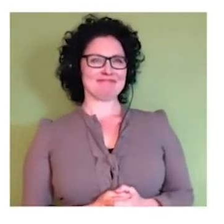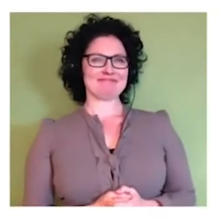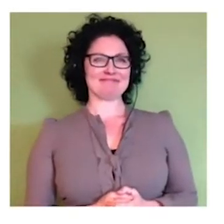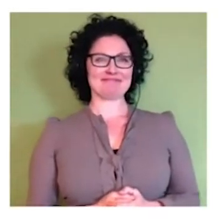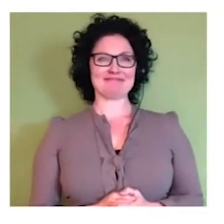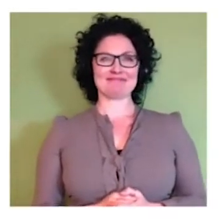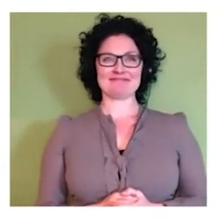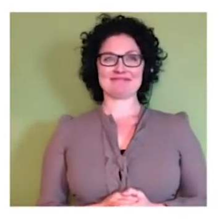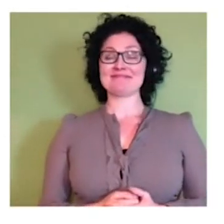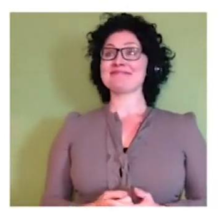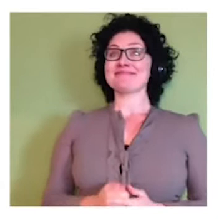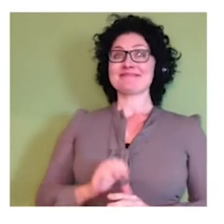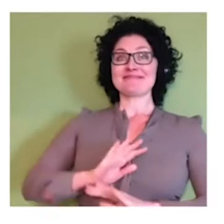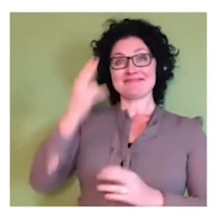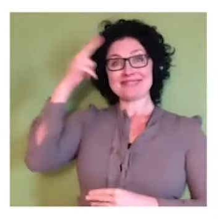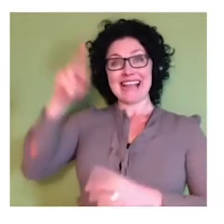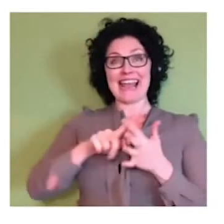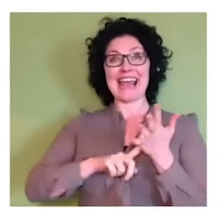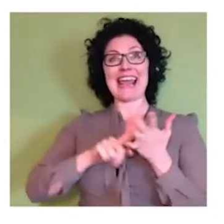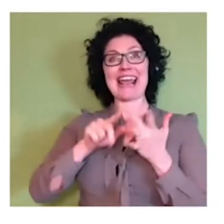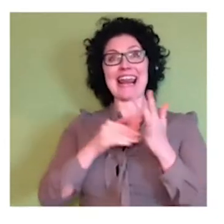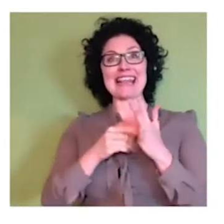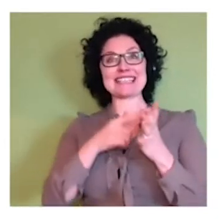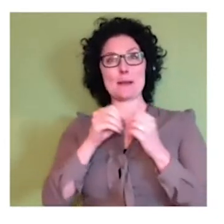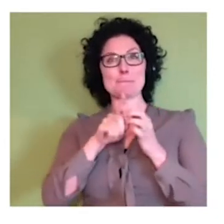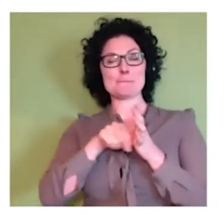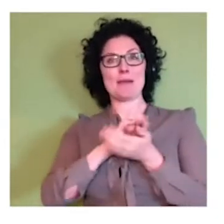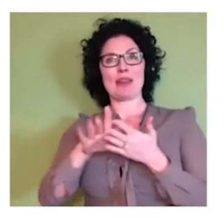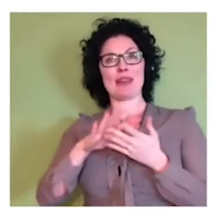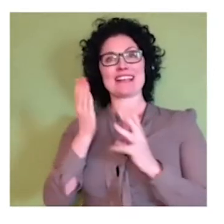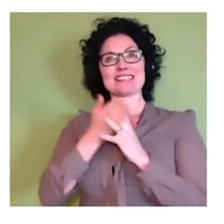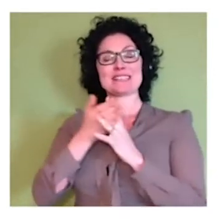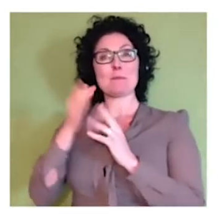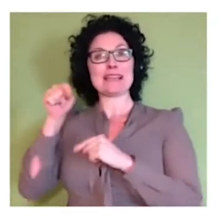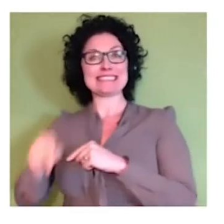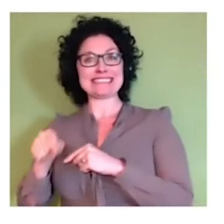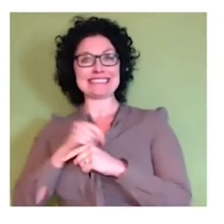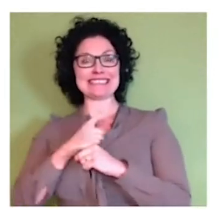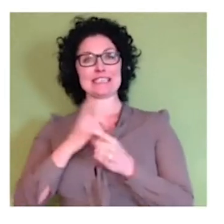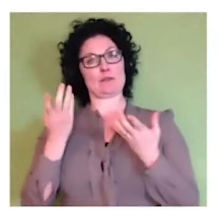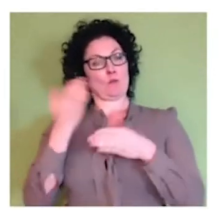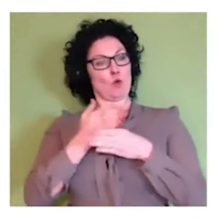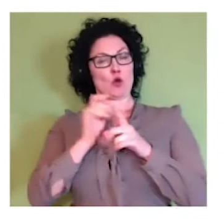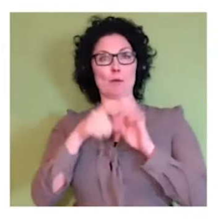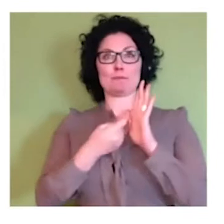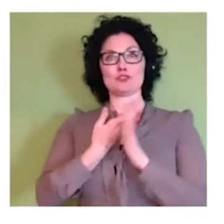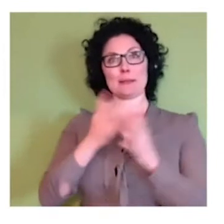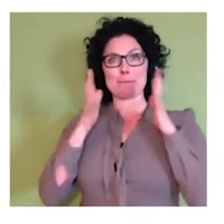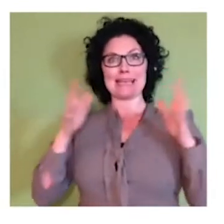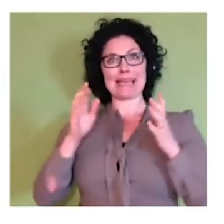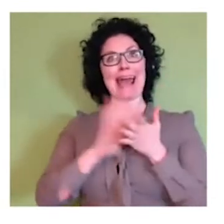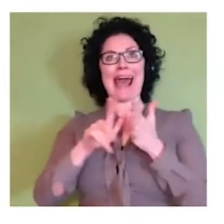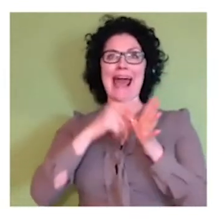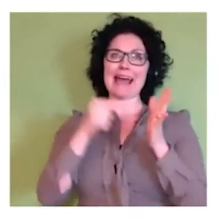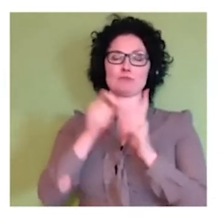Elizabeth. I'm an accessibility specialist in the Big Hack program at Scope. Scope is a disability charity campaigning